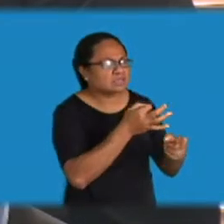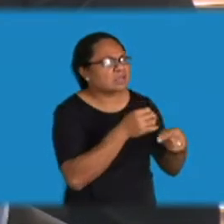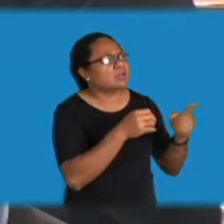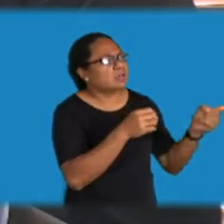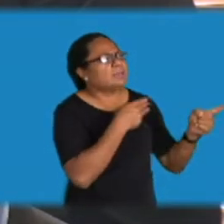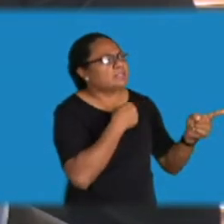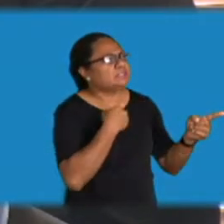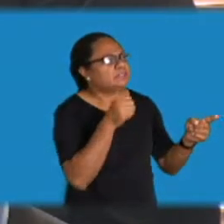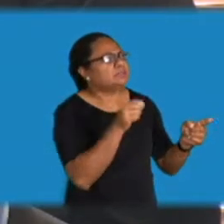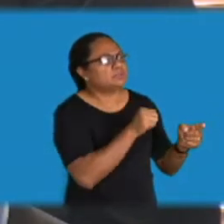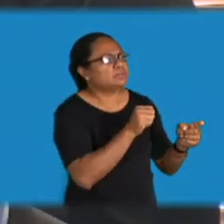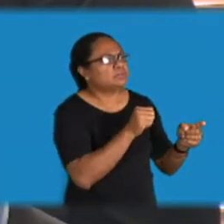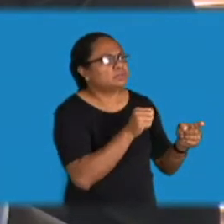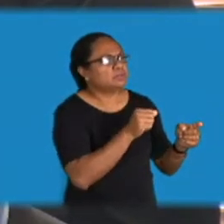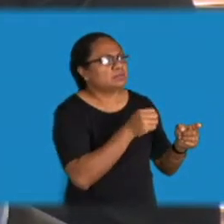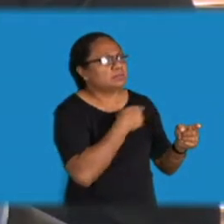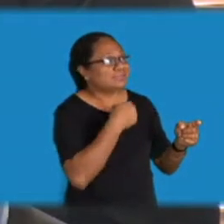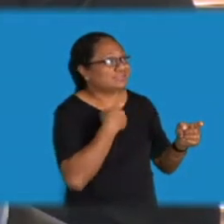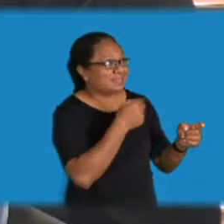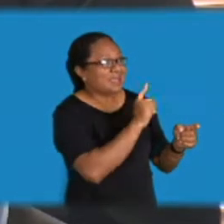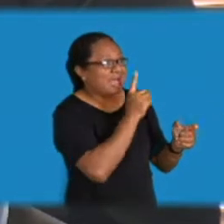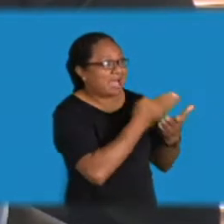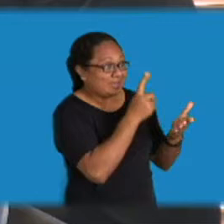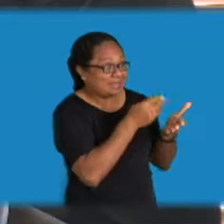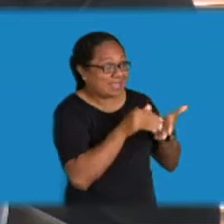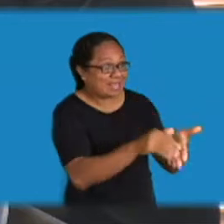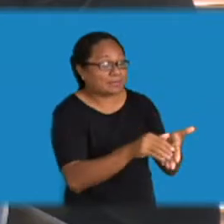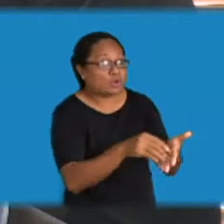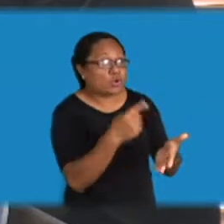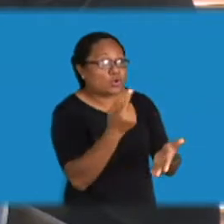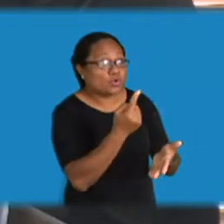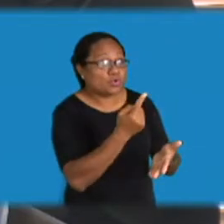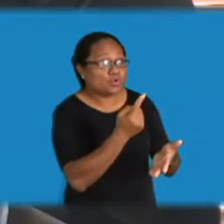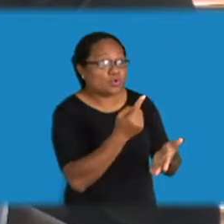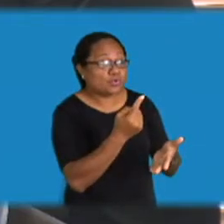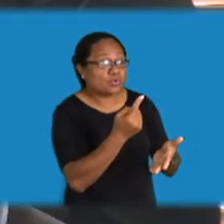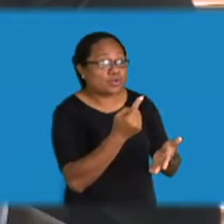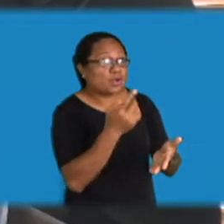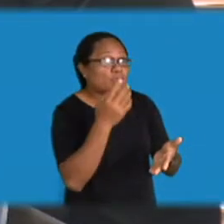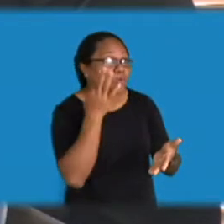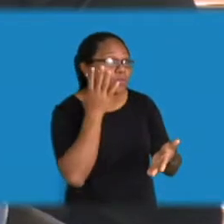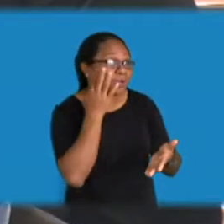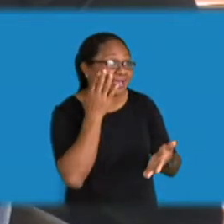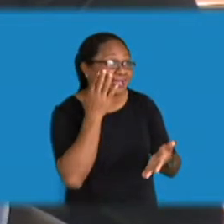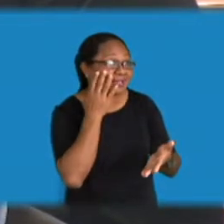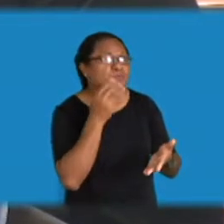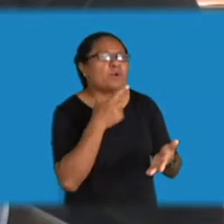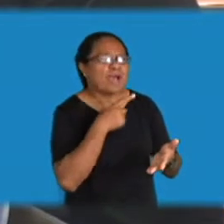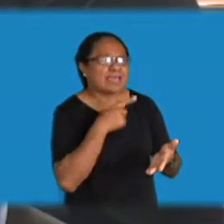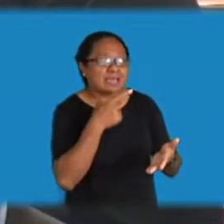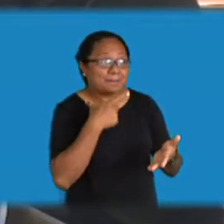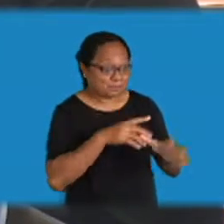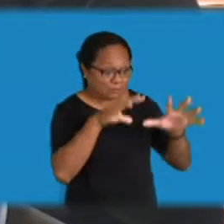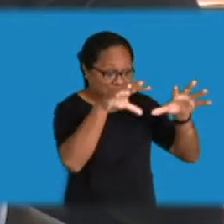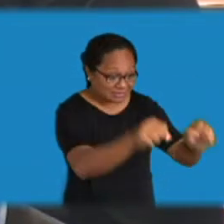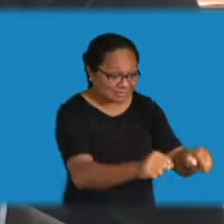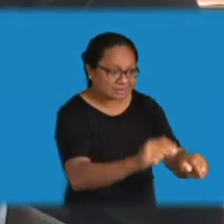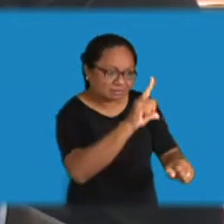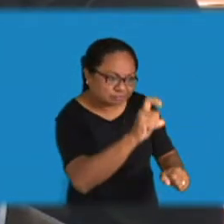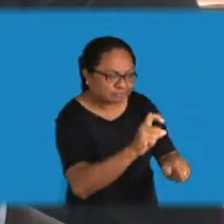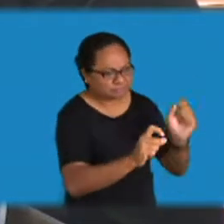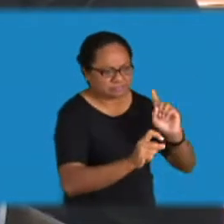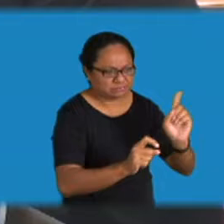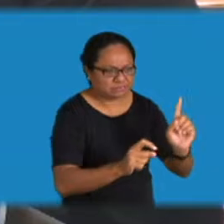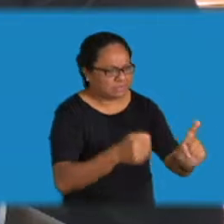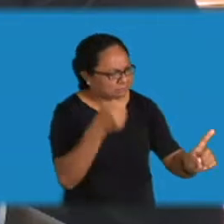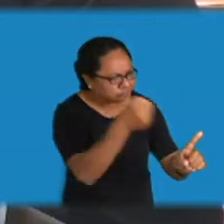that the rights of those who are caught or accused, arrested people are protected and they are not subject to police